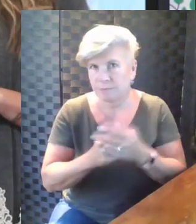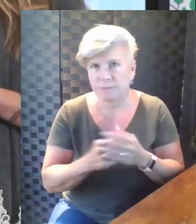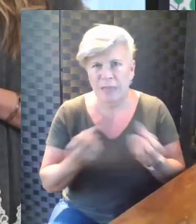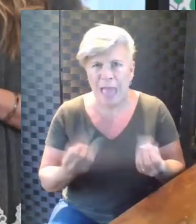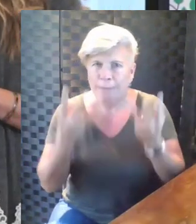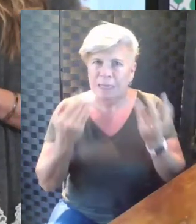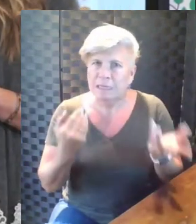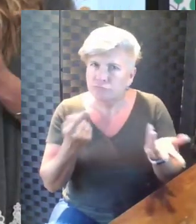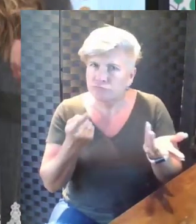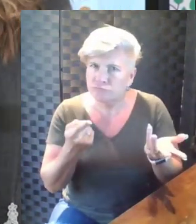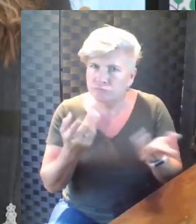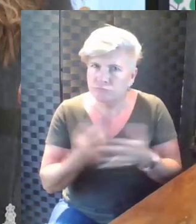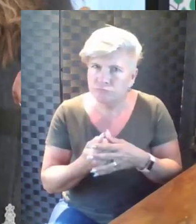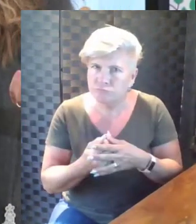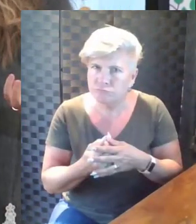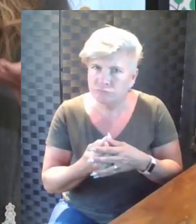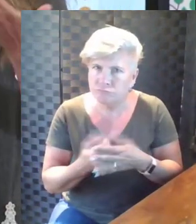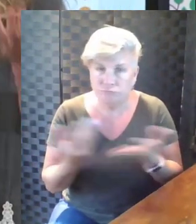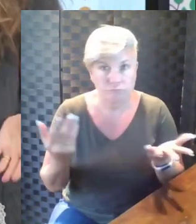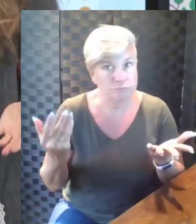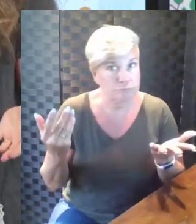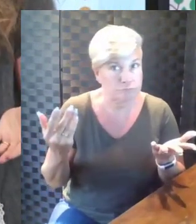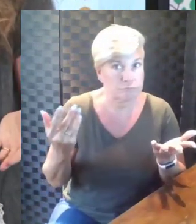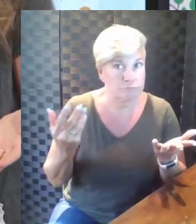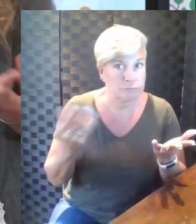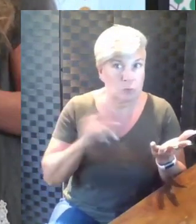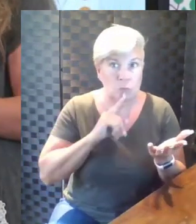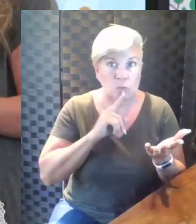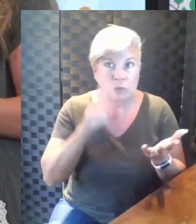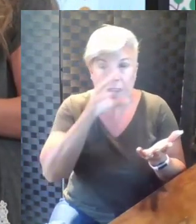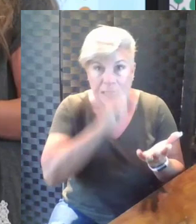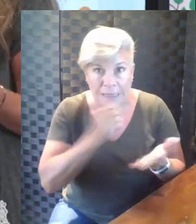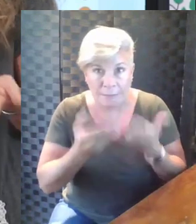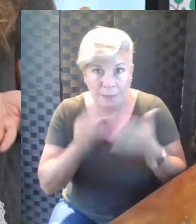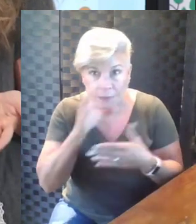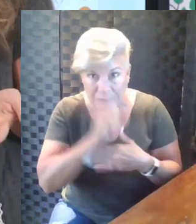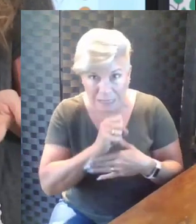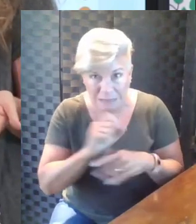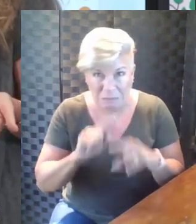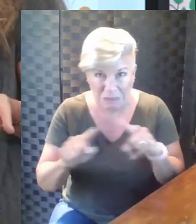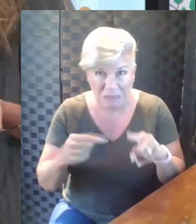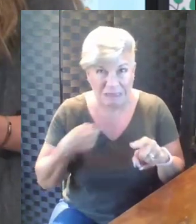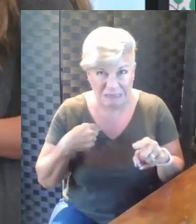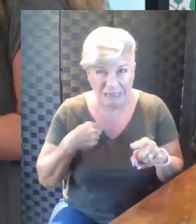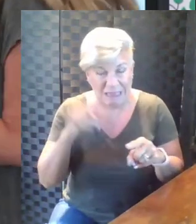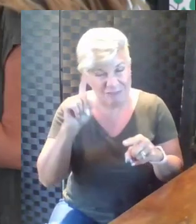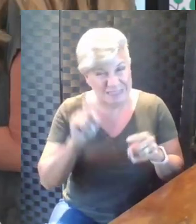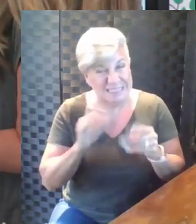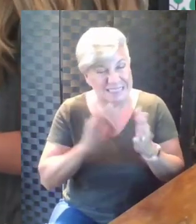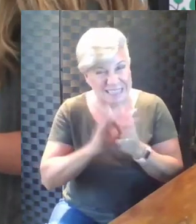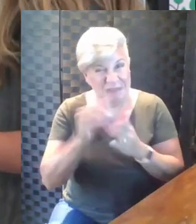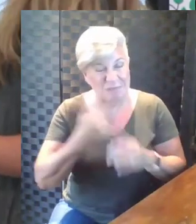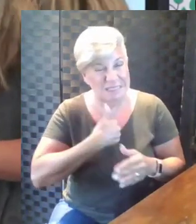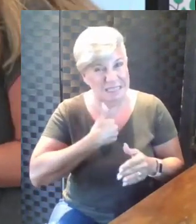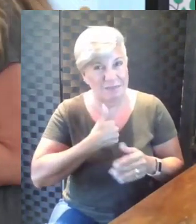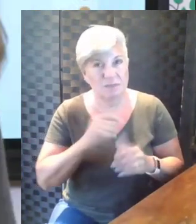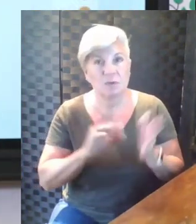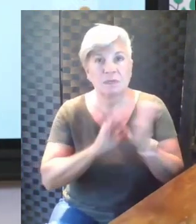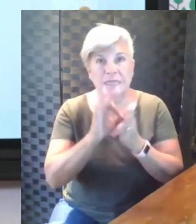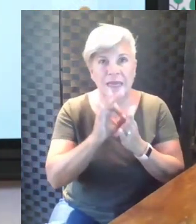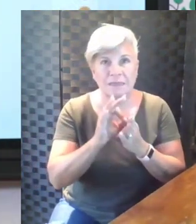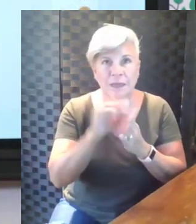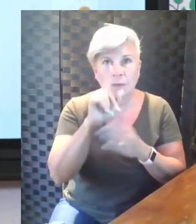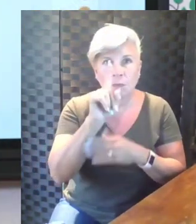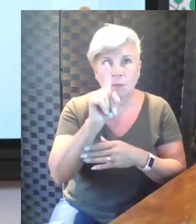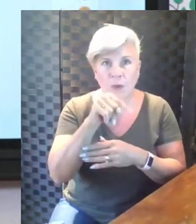many are there? Well, if you're a really good guesser, you might have already guessed the answer, but I'm going to need to count those. So let's count them and mark them out as